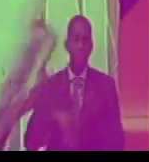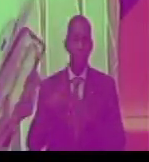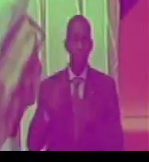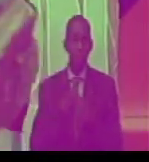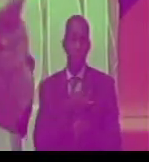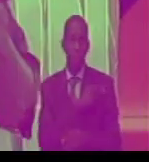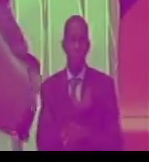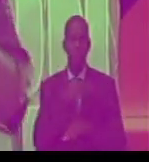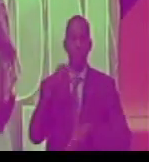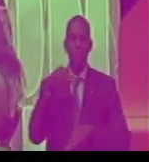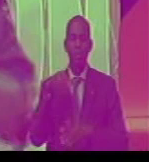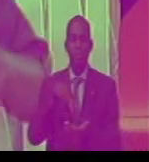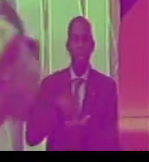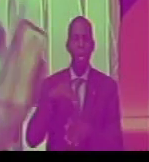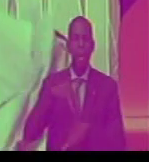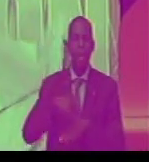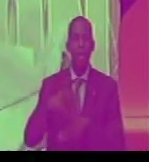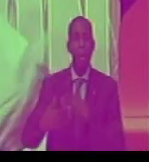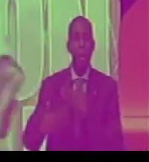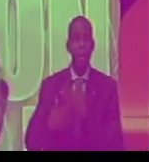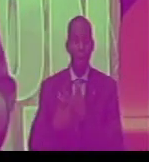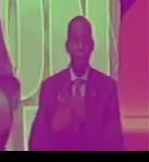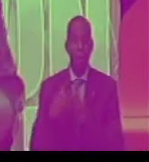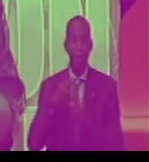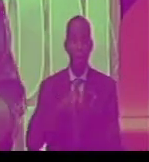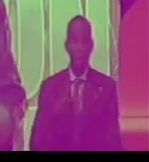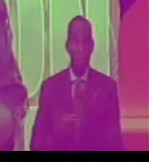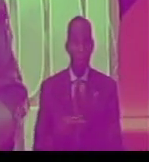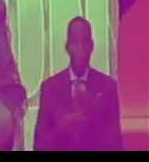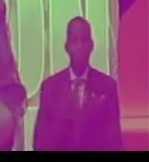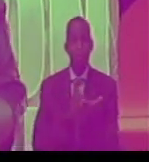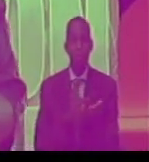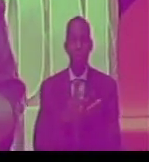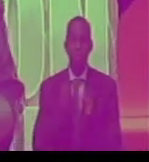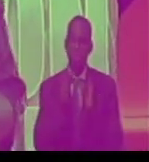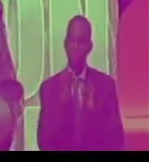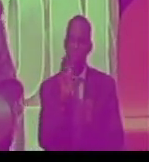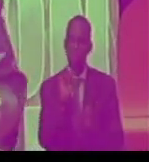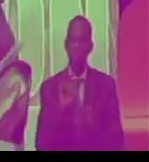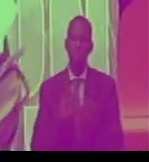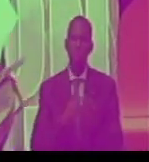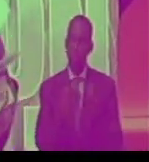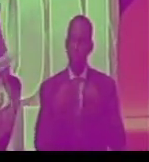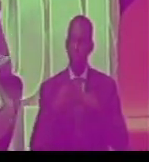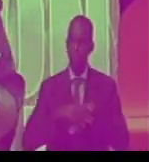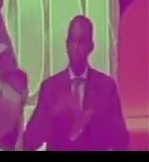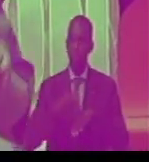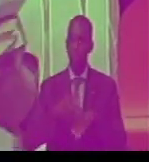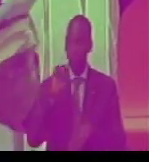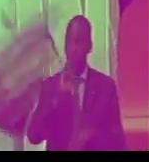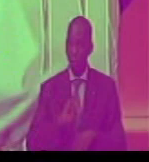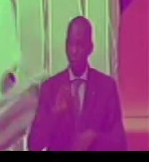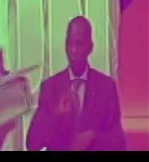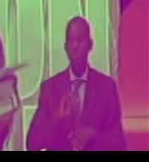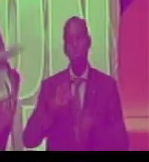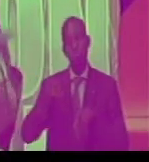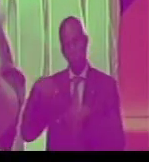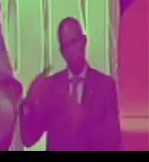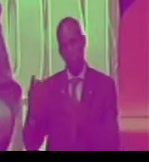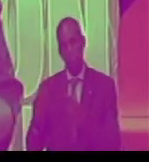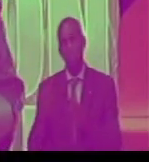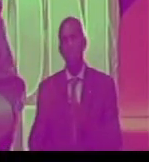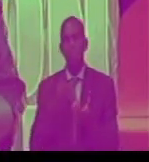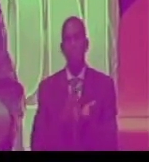from the hospital and I went and sat at the back of the program. So later on, the doctor said we should come back